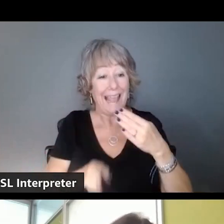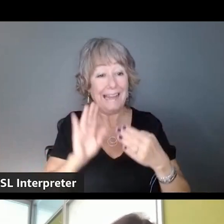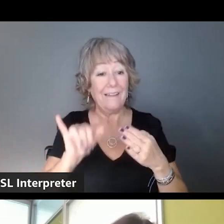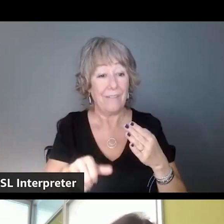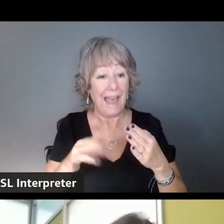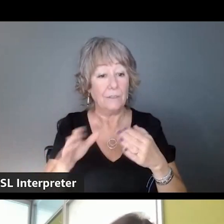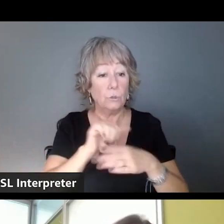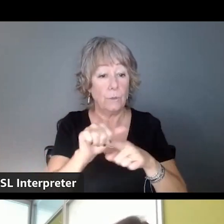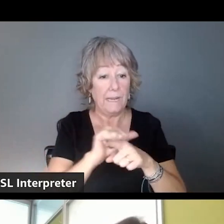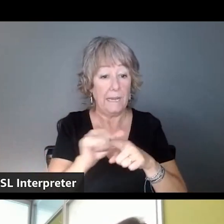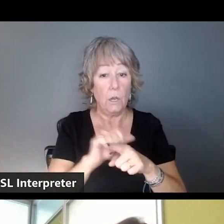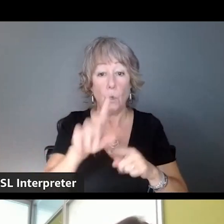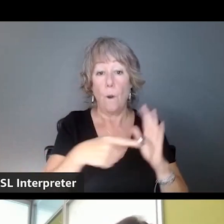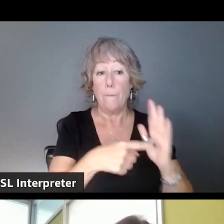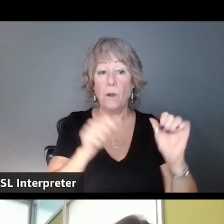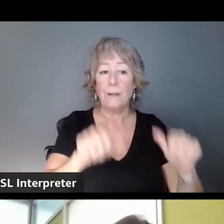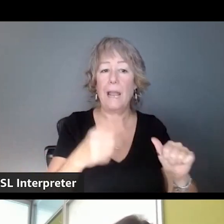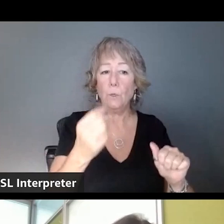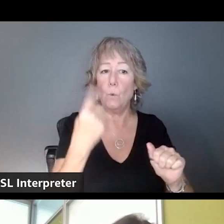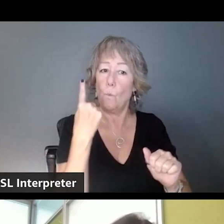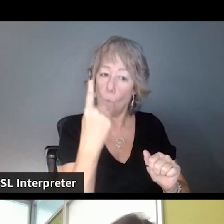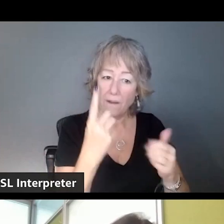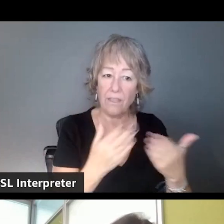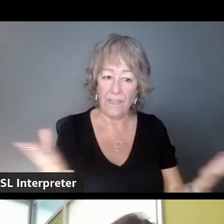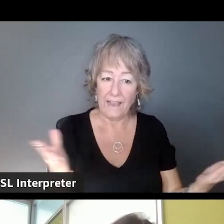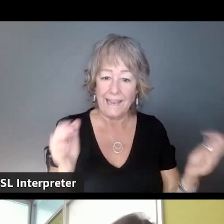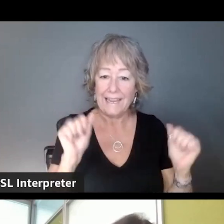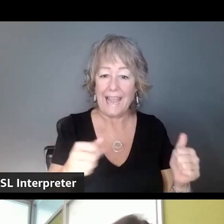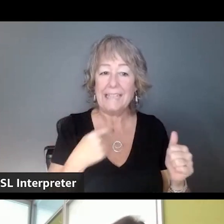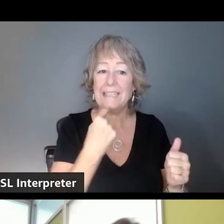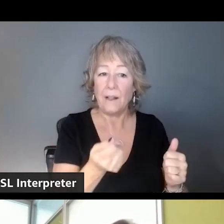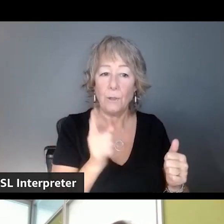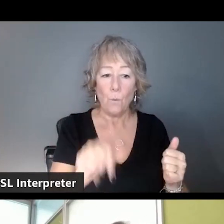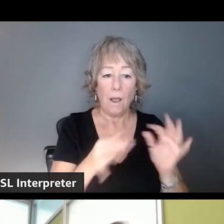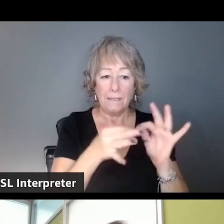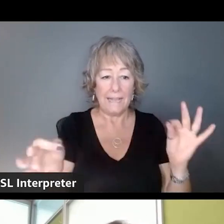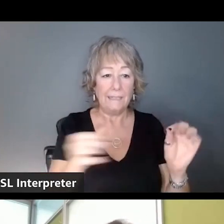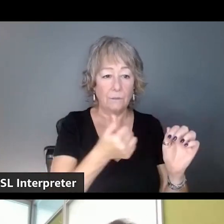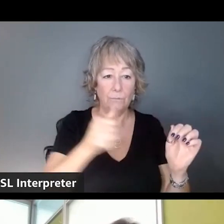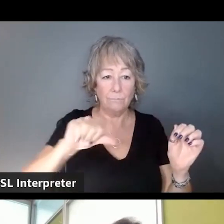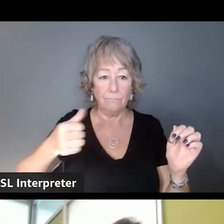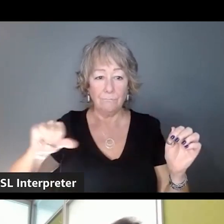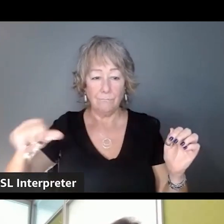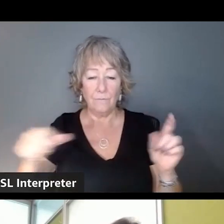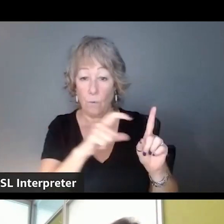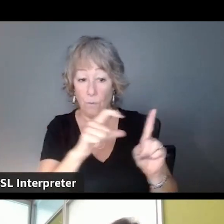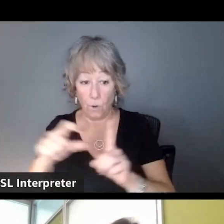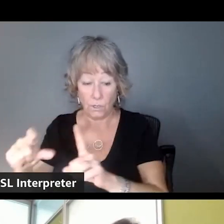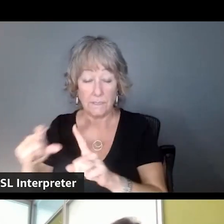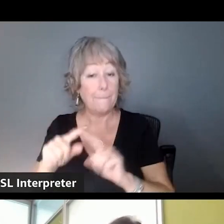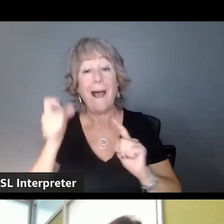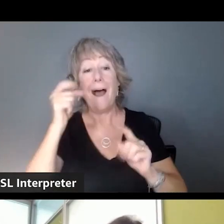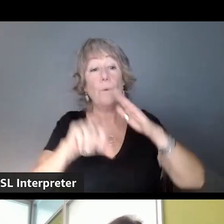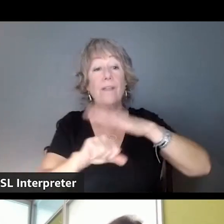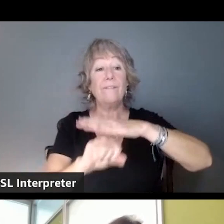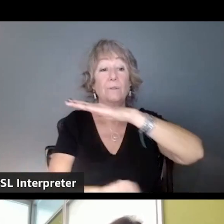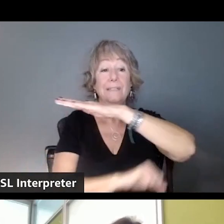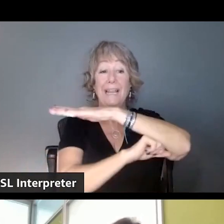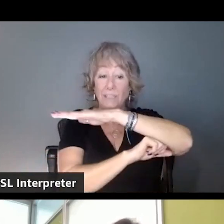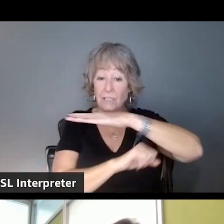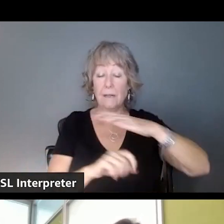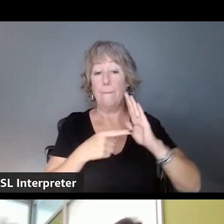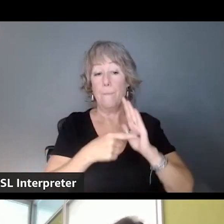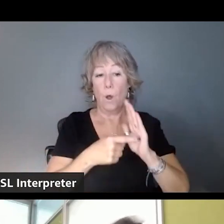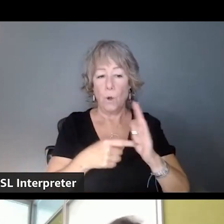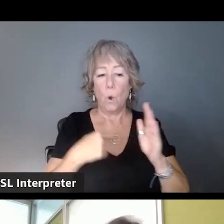one thing. It can tell you the sentiment. But in foundation models, what happens is we train the model just looking